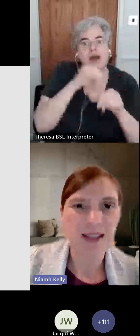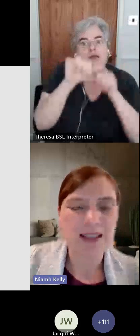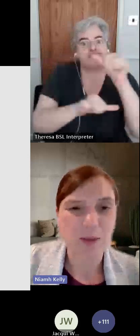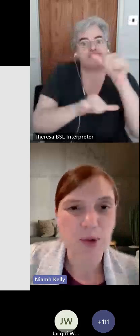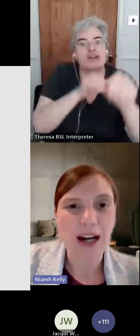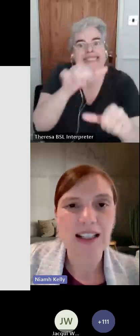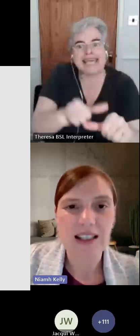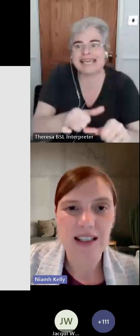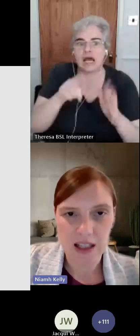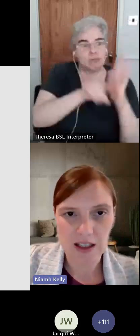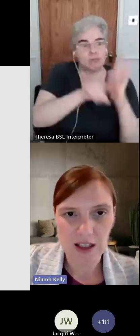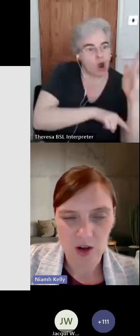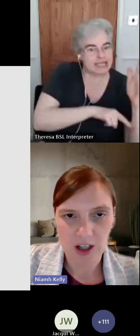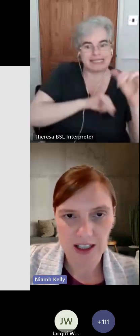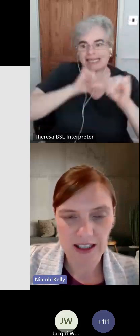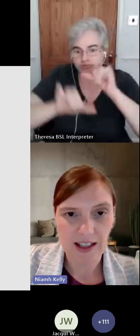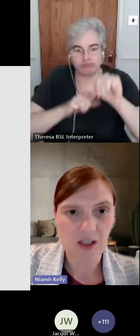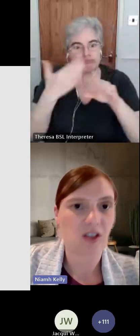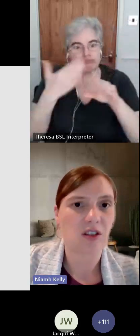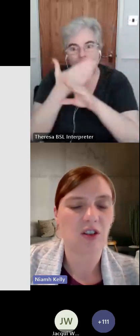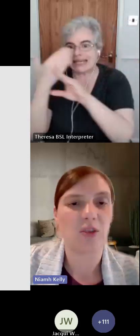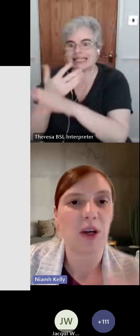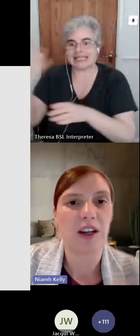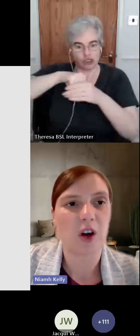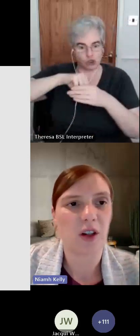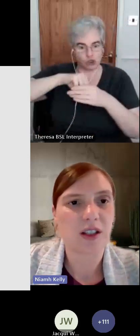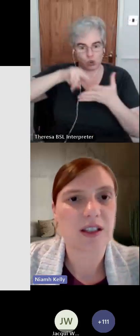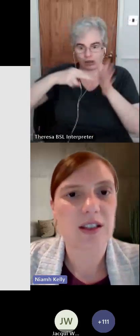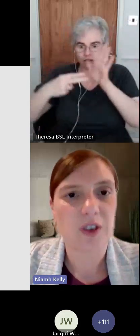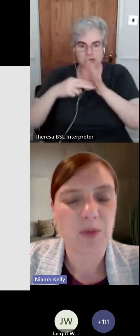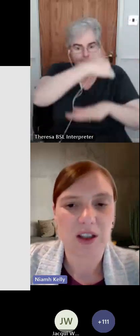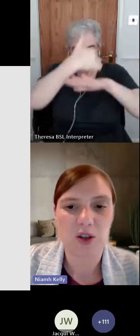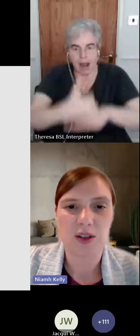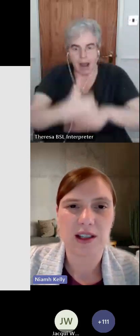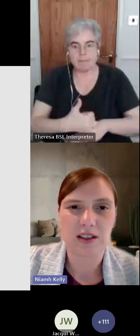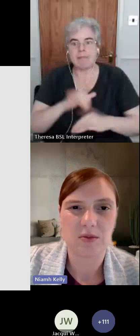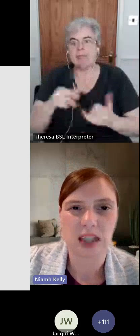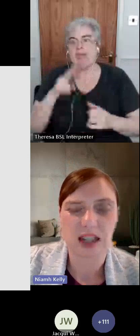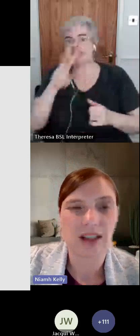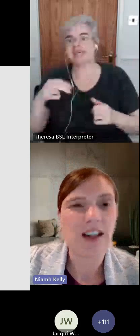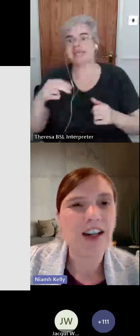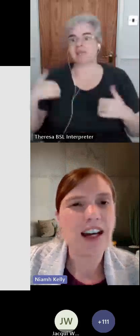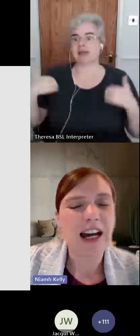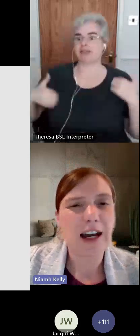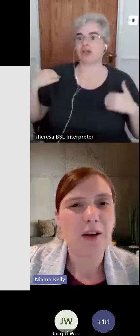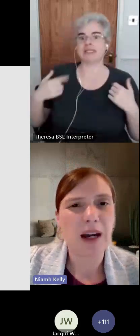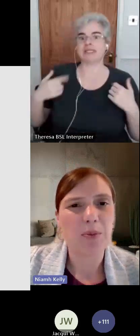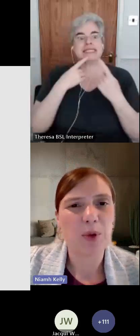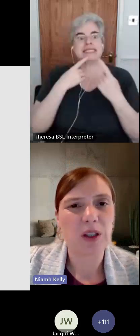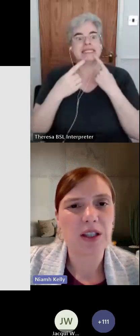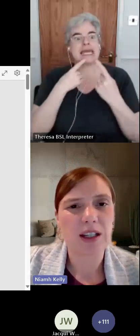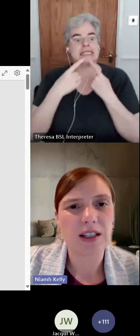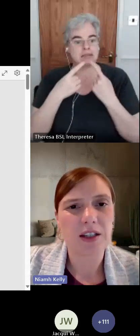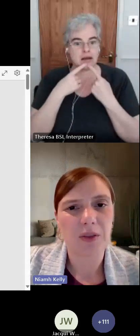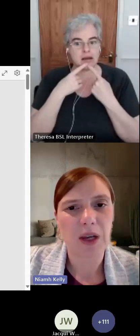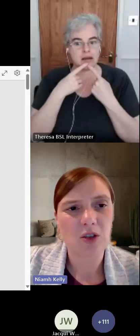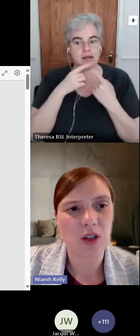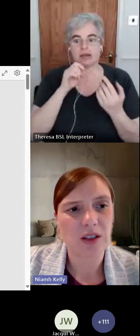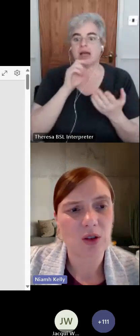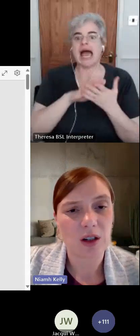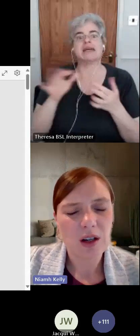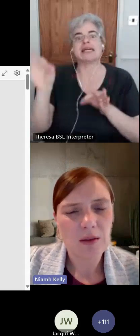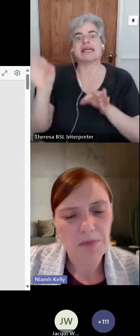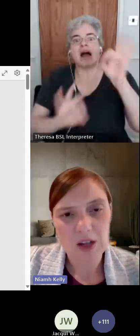process, policies, and practices into the organization. So you might have noticed from my enthusiasm, data and putting